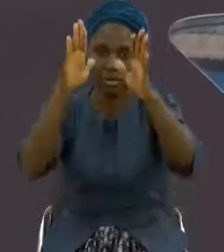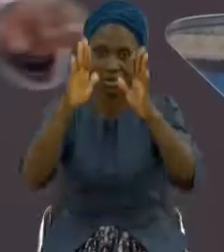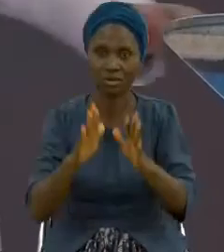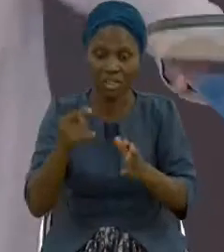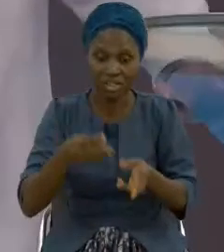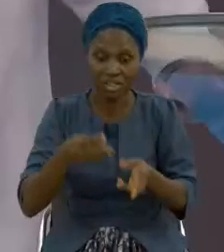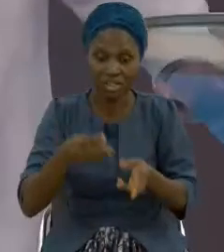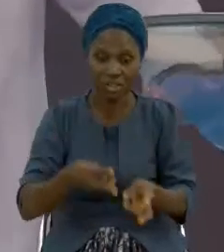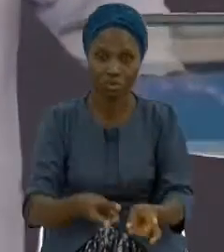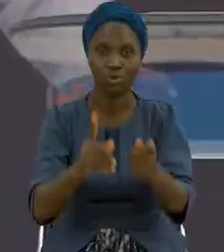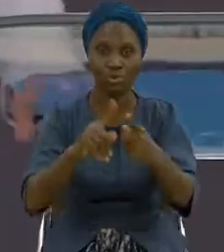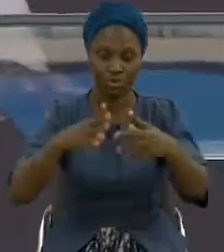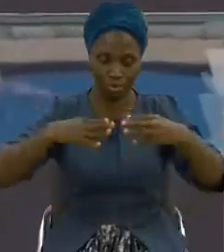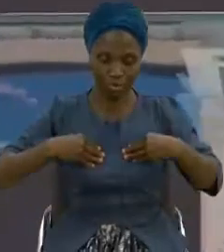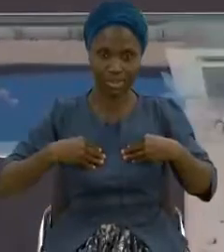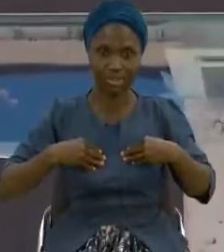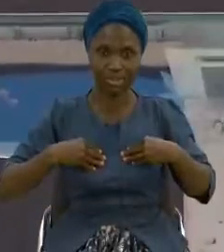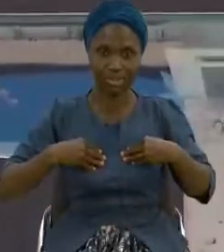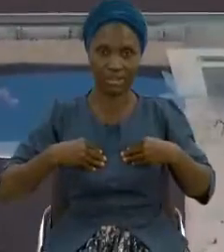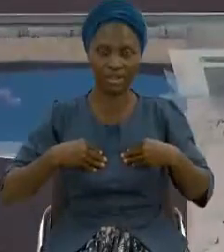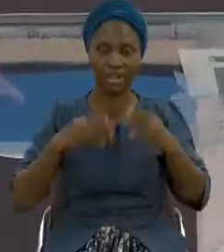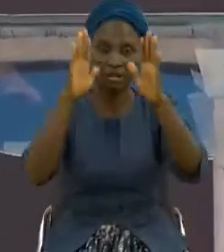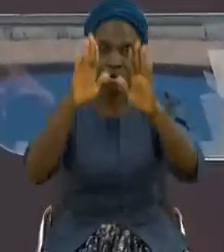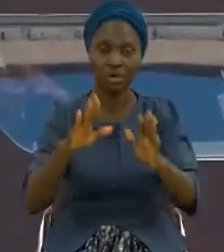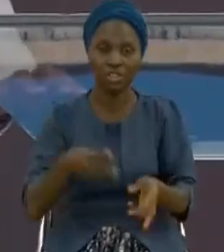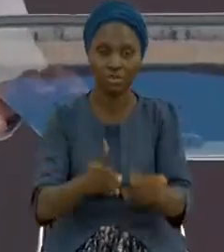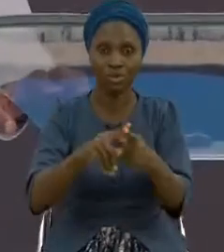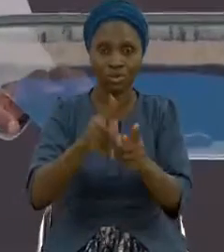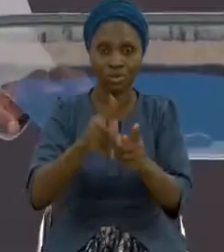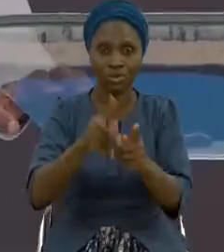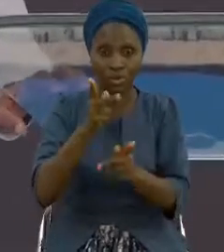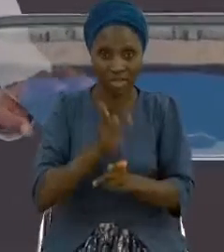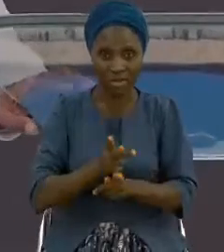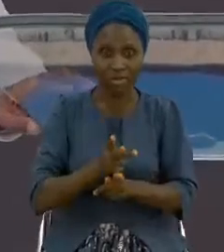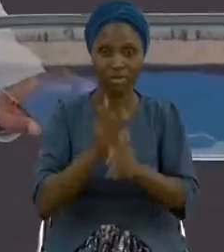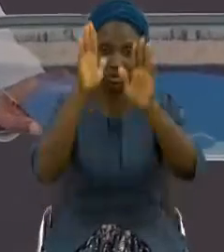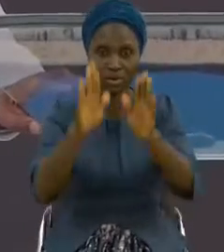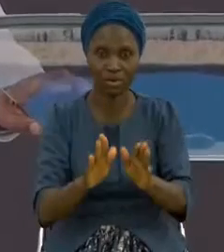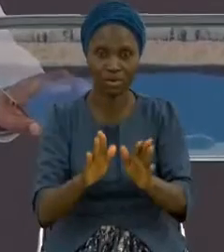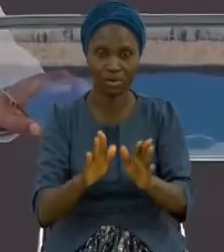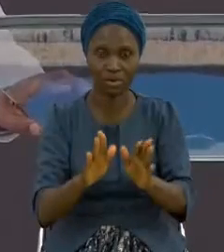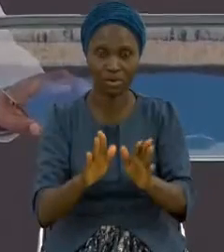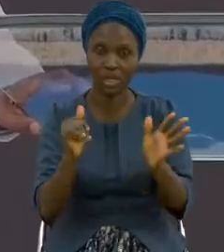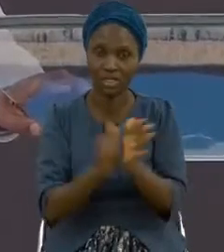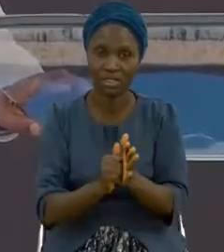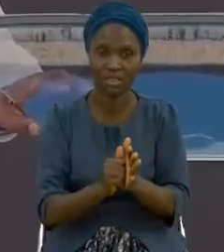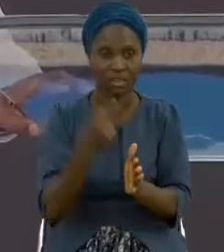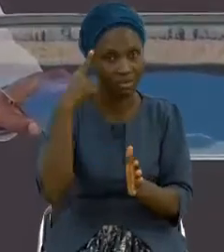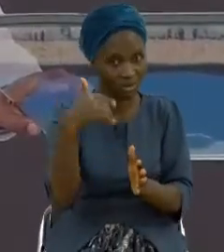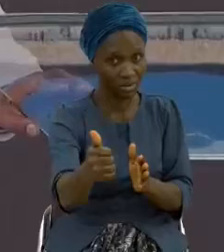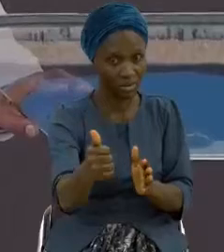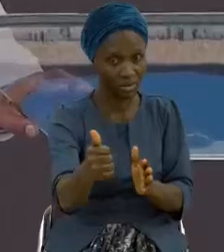preserve miracle, that for yourself you are not seeking